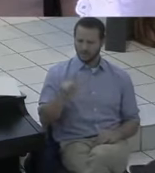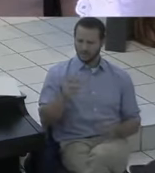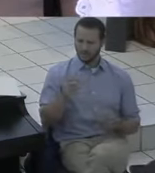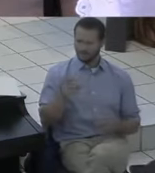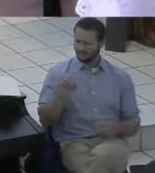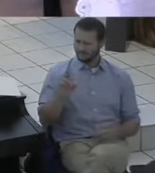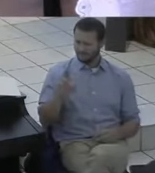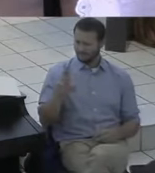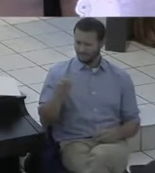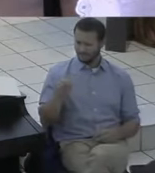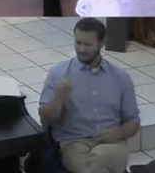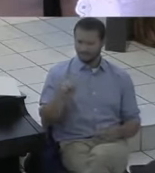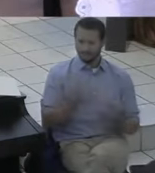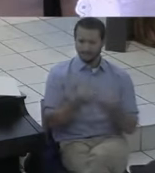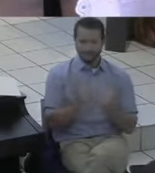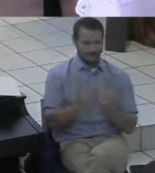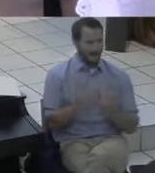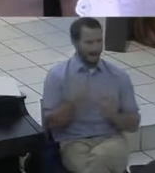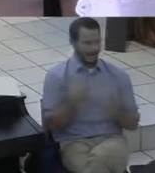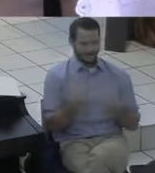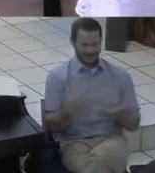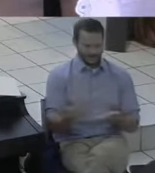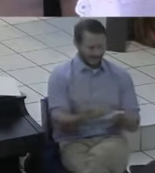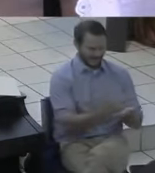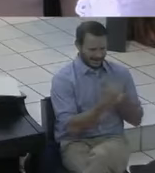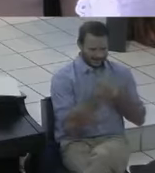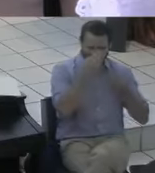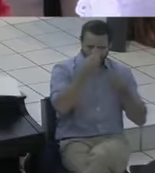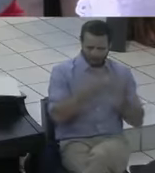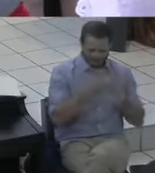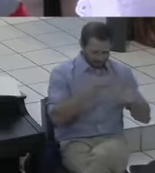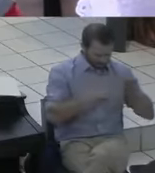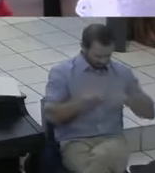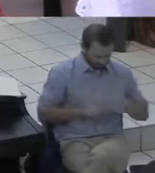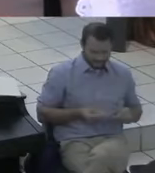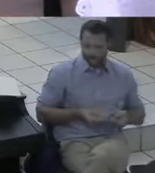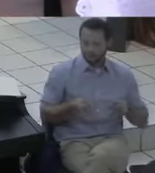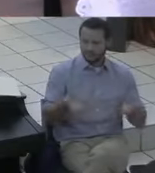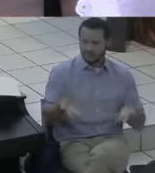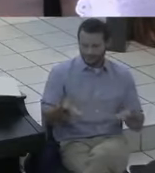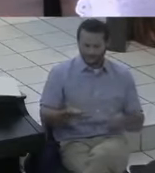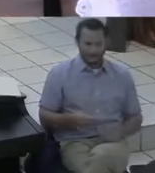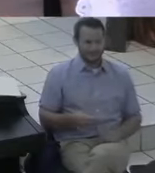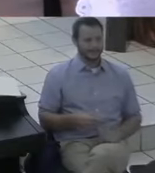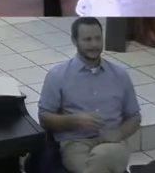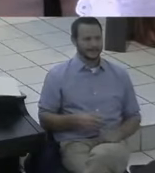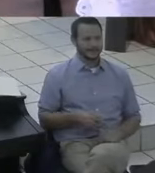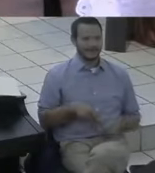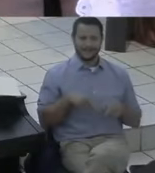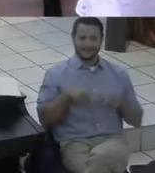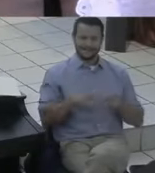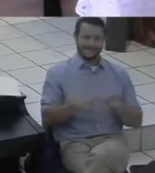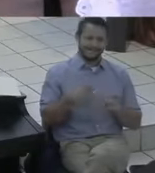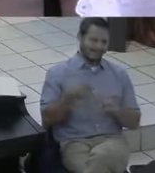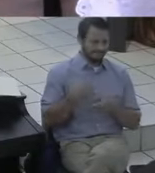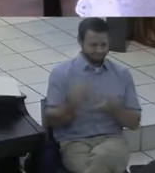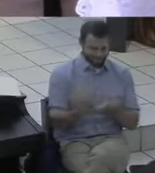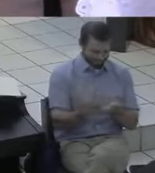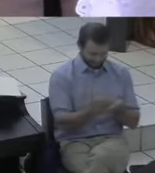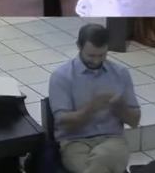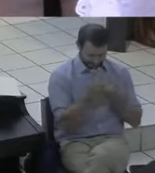now in the middle of pulling that information together. And as I'm doing that,